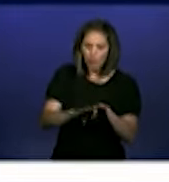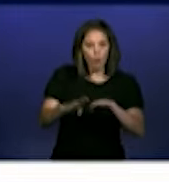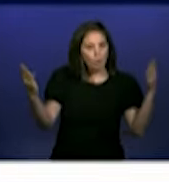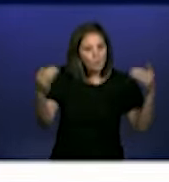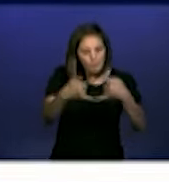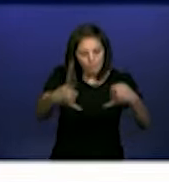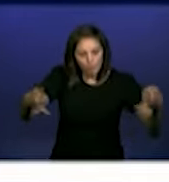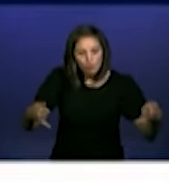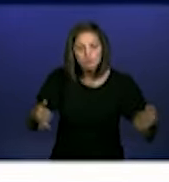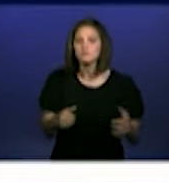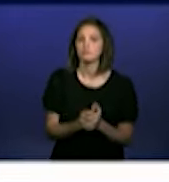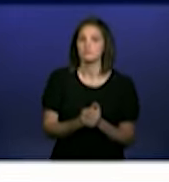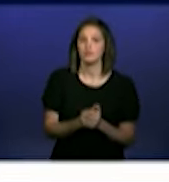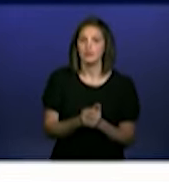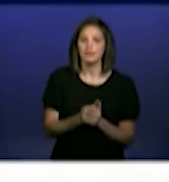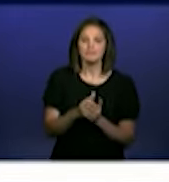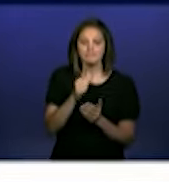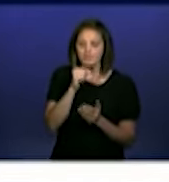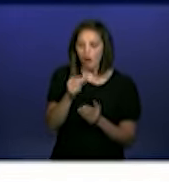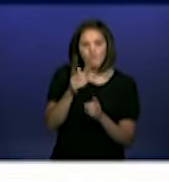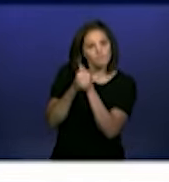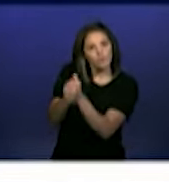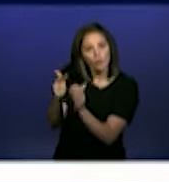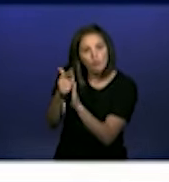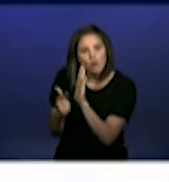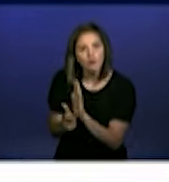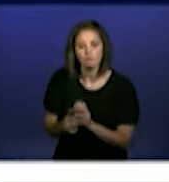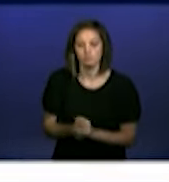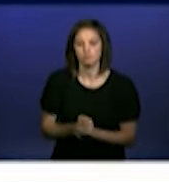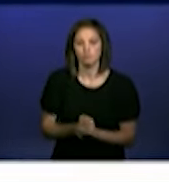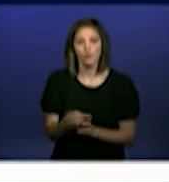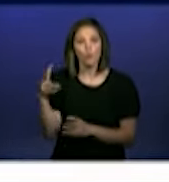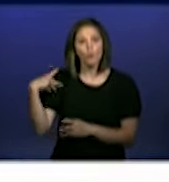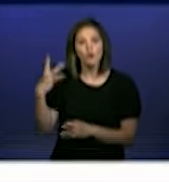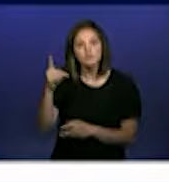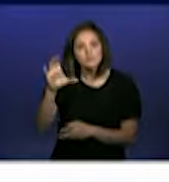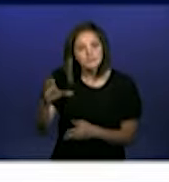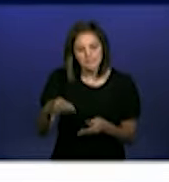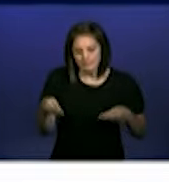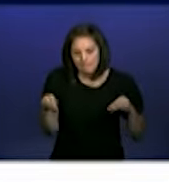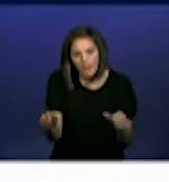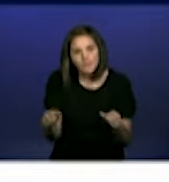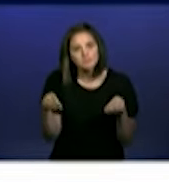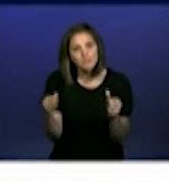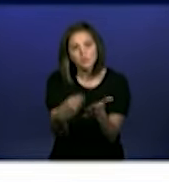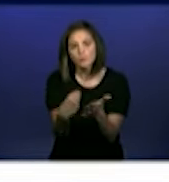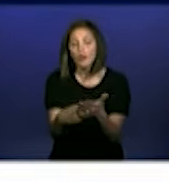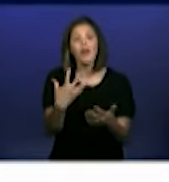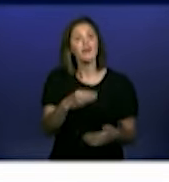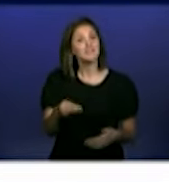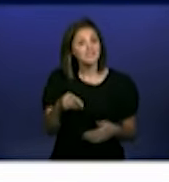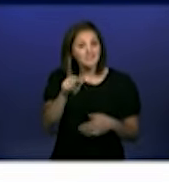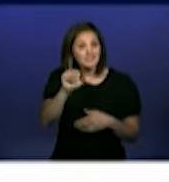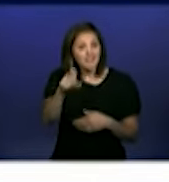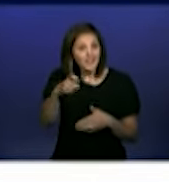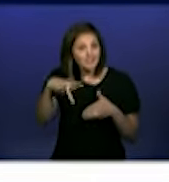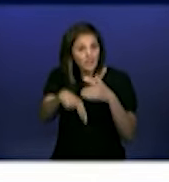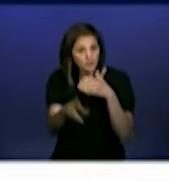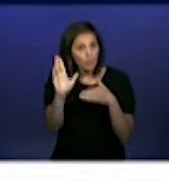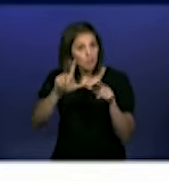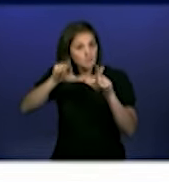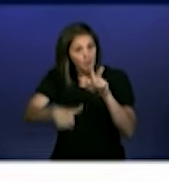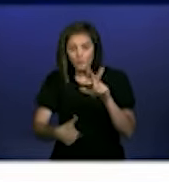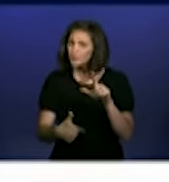regard for the law, whether it's the spending that's happened in Washington, D.C., and these tax cuts that are going to expire. And we have to send a